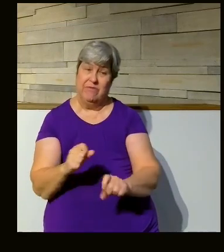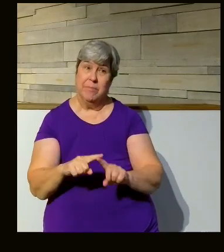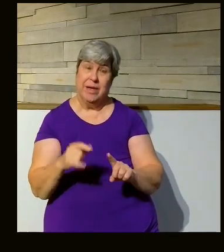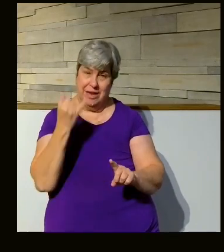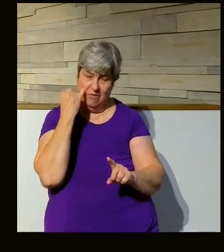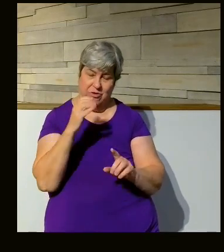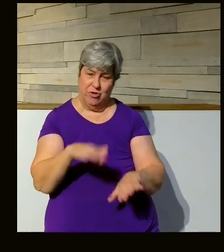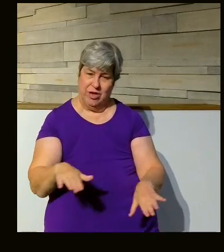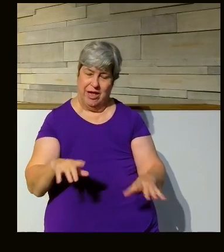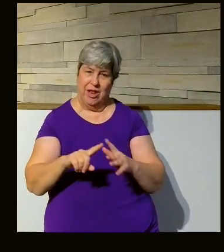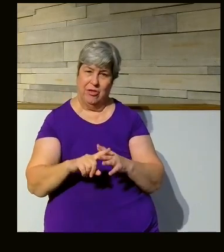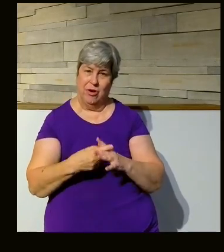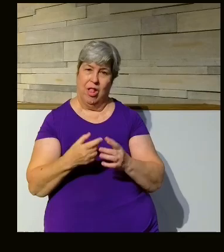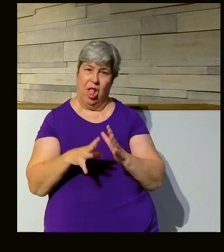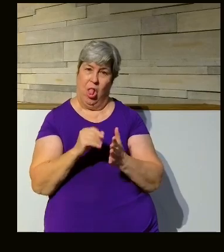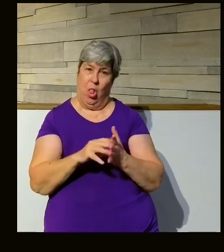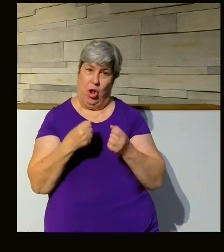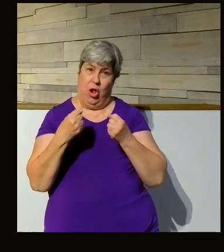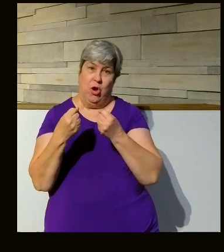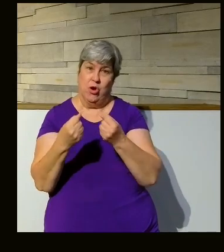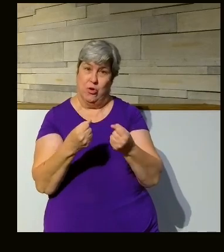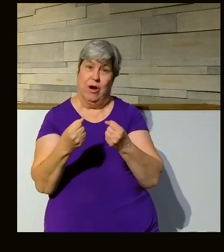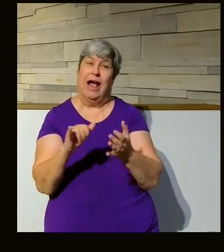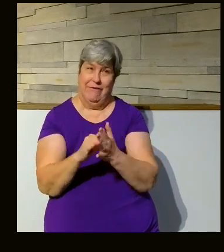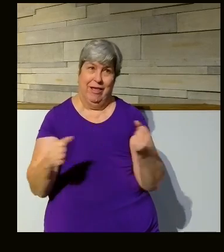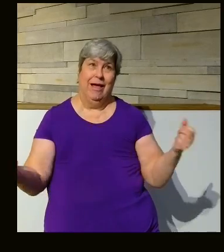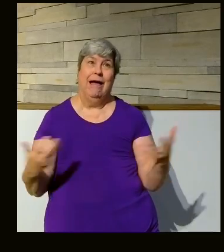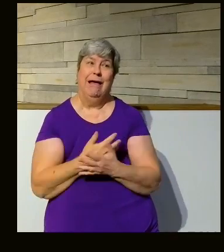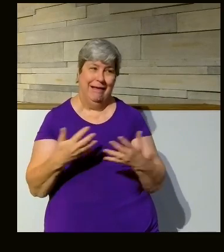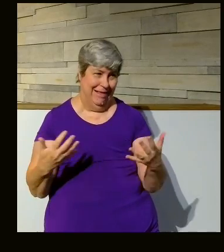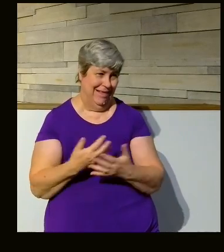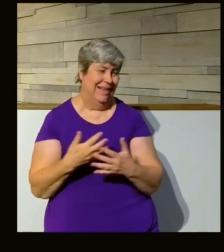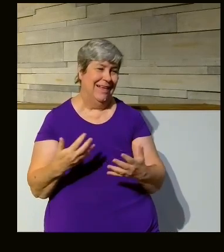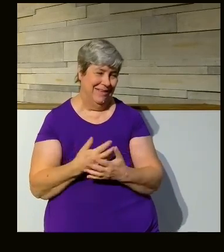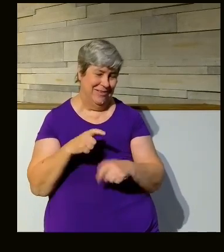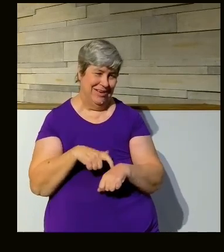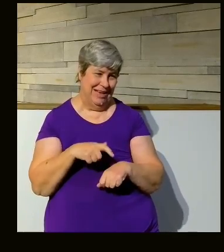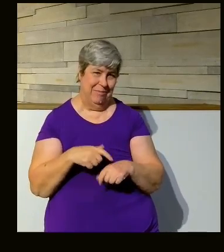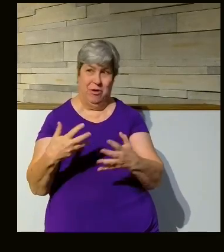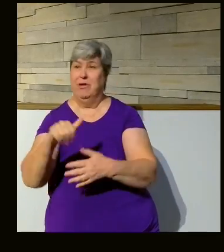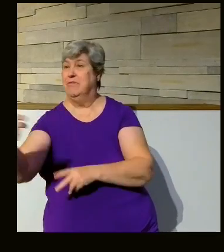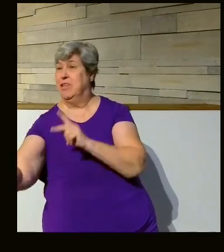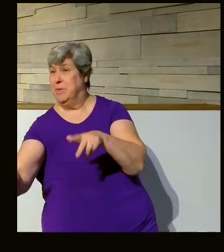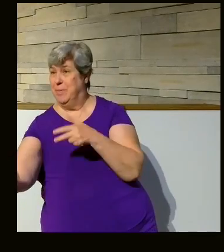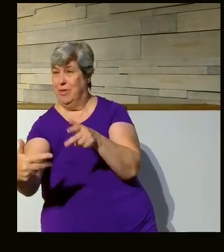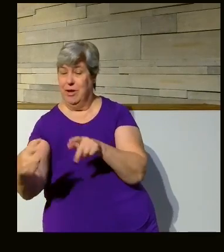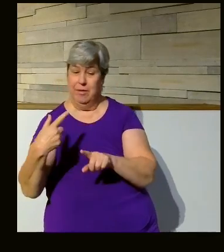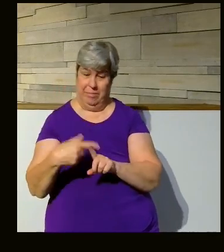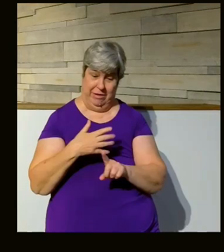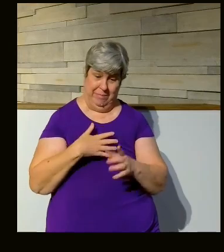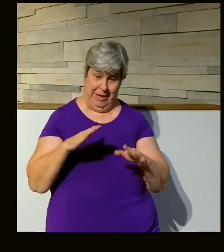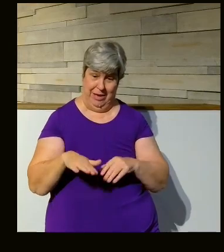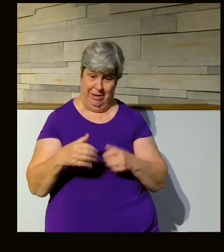your child begins to learn how to drive, that's a pretty fearful occasion, all right? You're afraid of other people out there as well as your